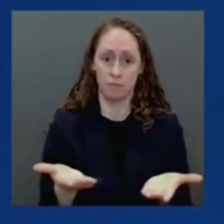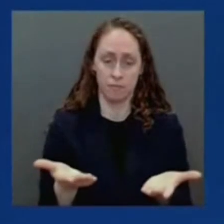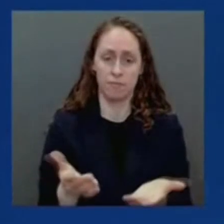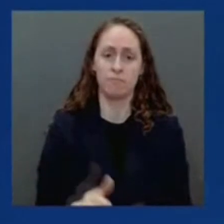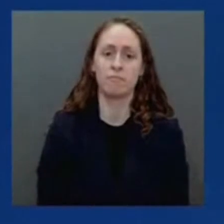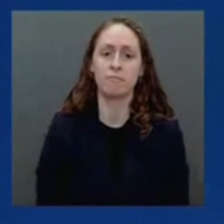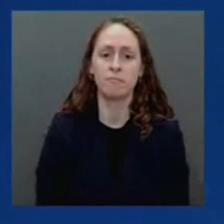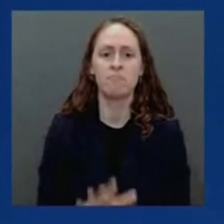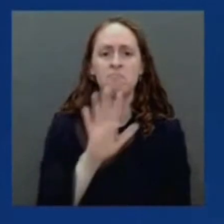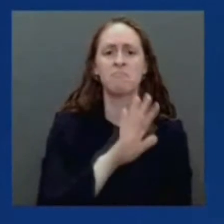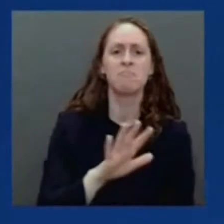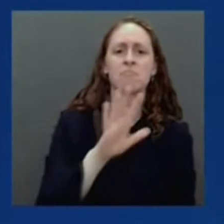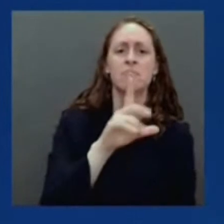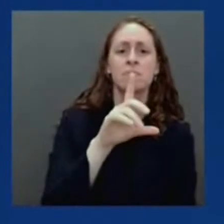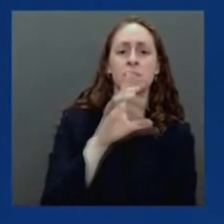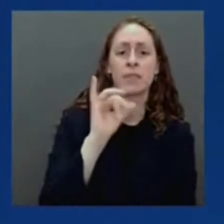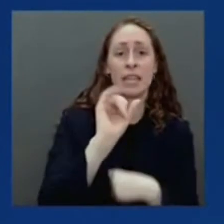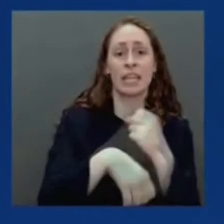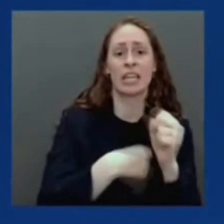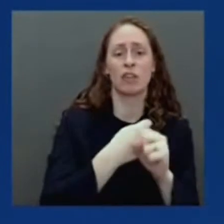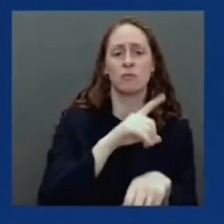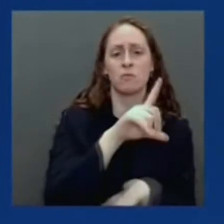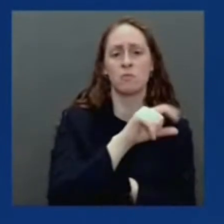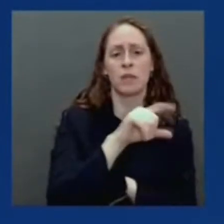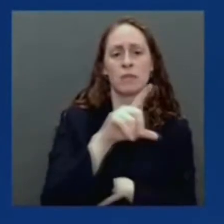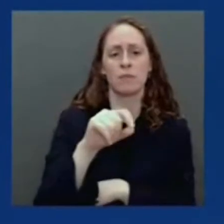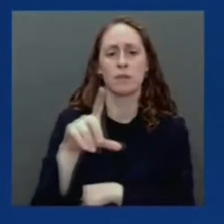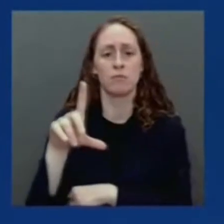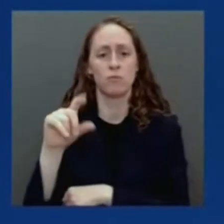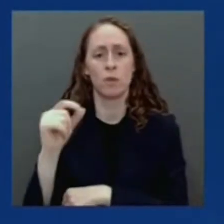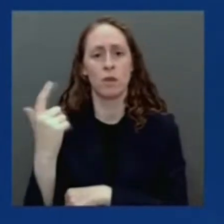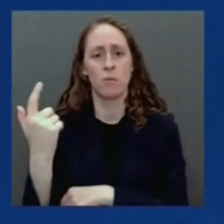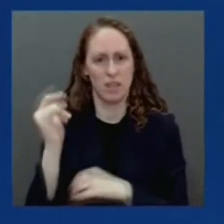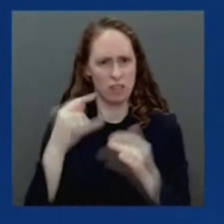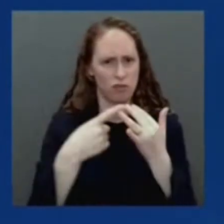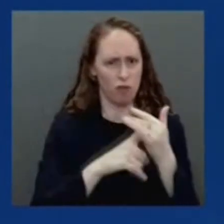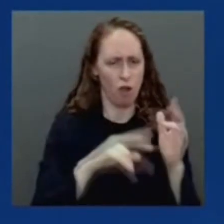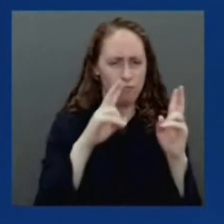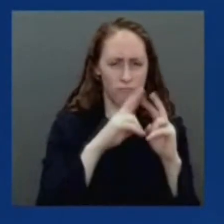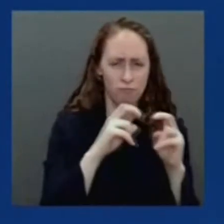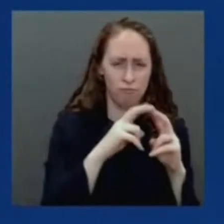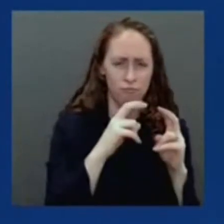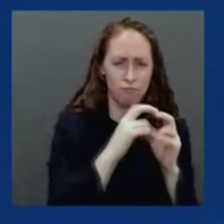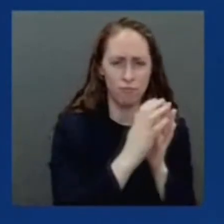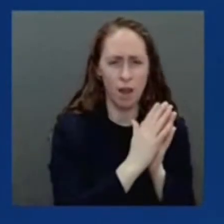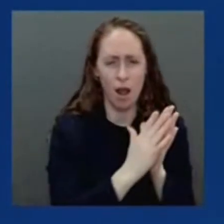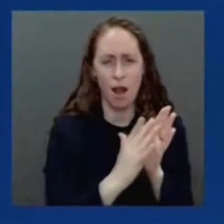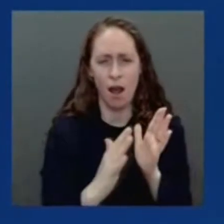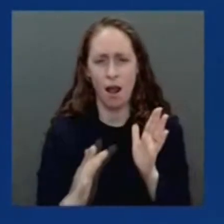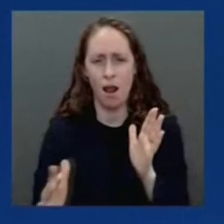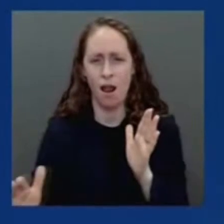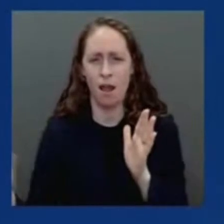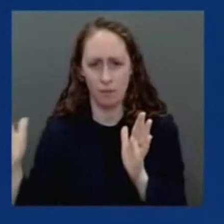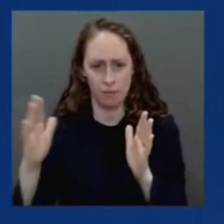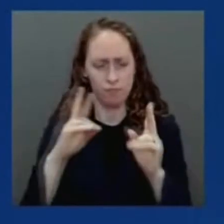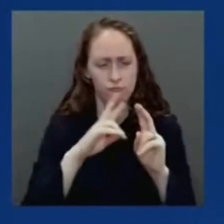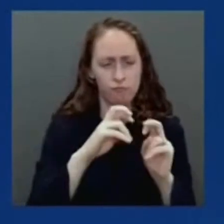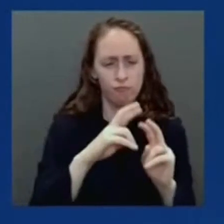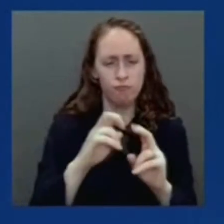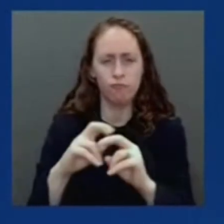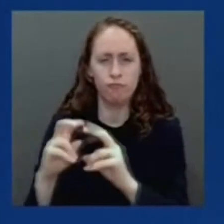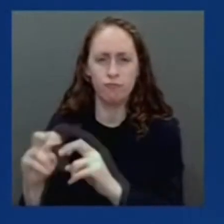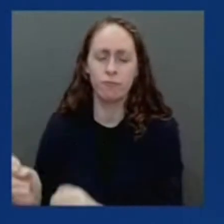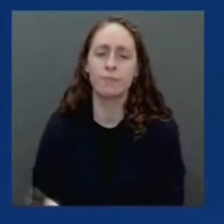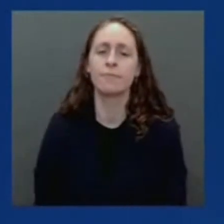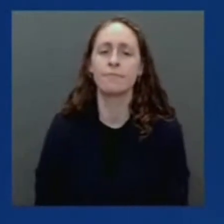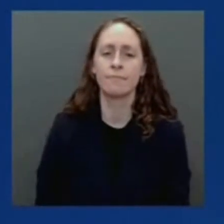November 2021. Next slide. The data are clear. COVID-19 vaccination in male